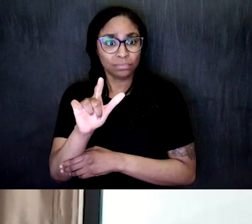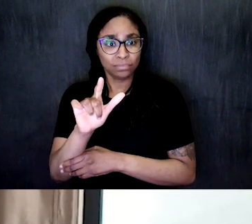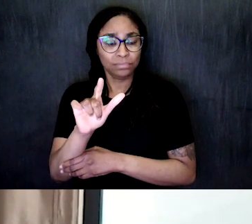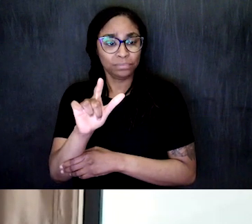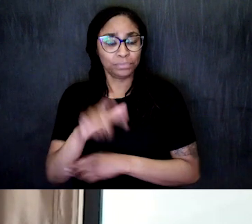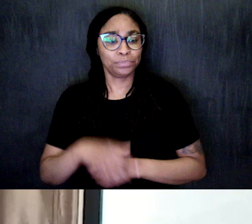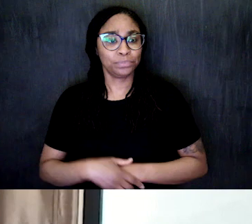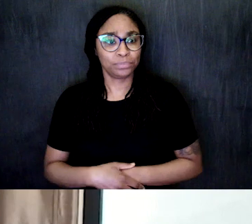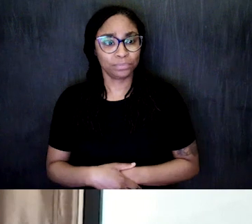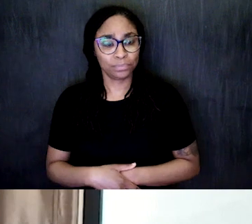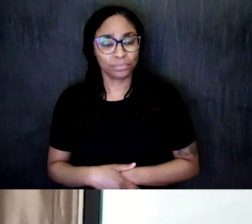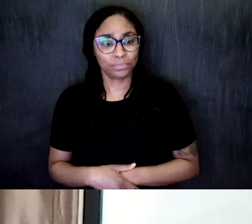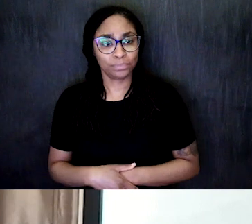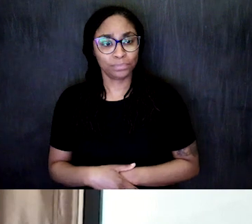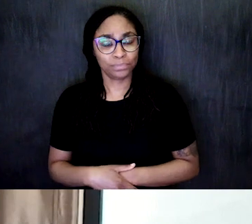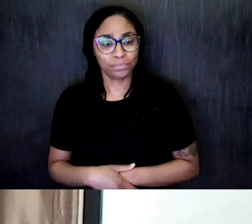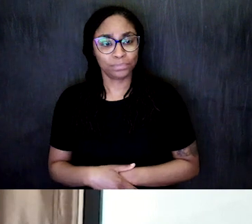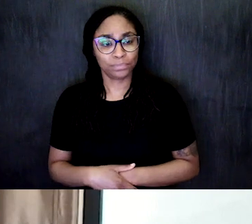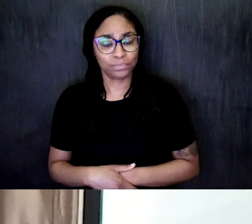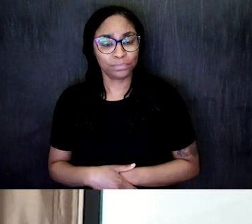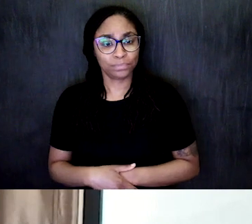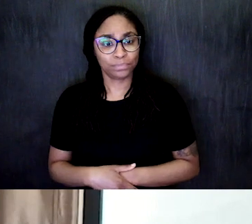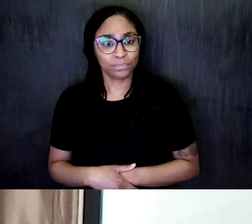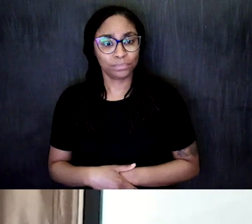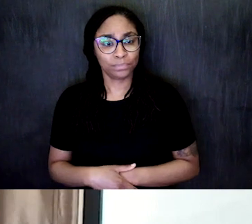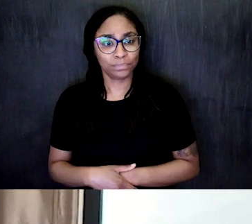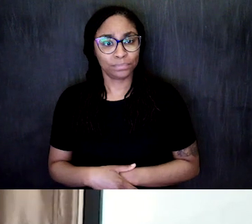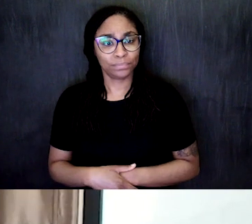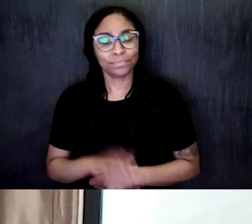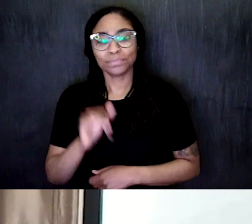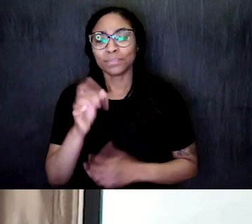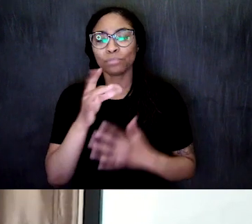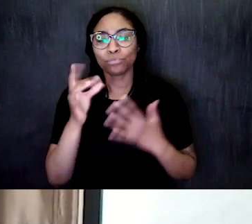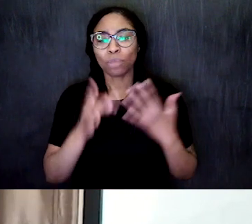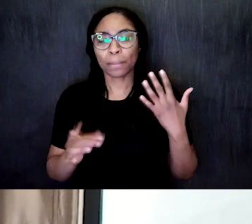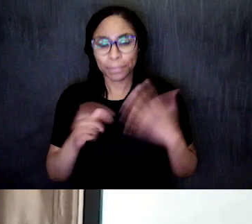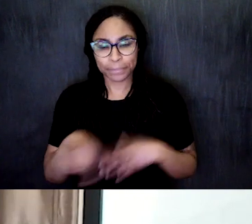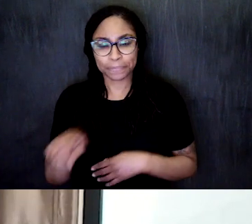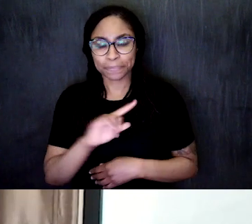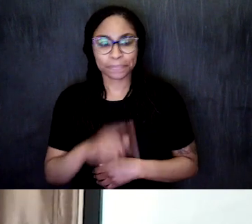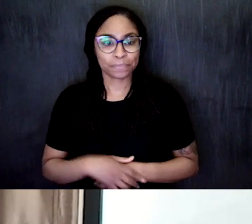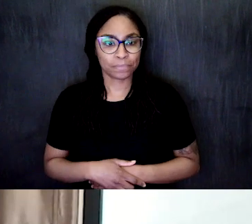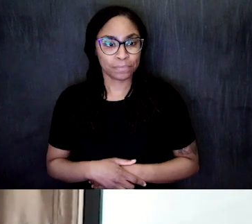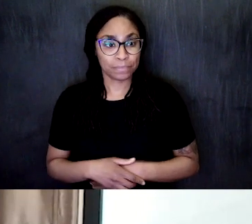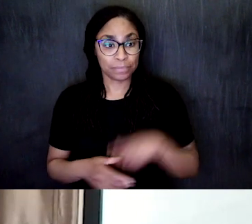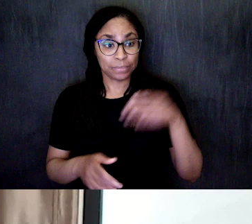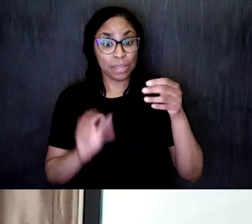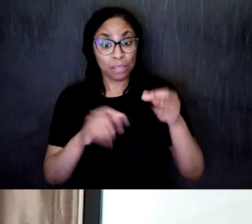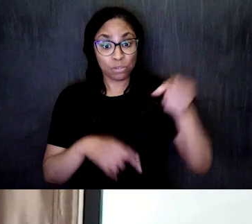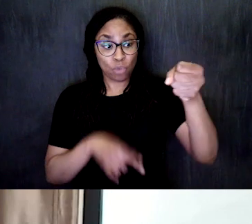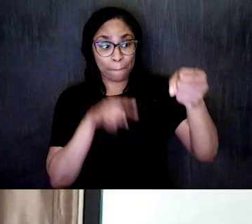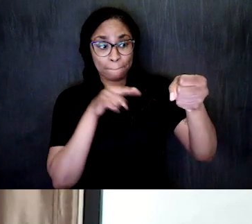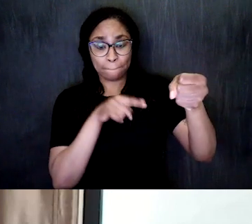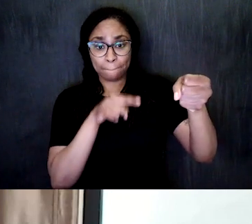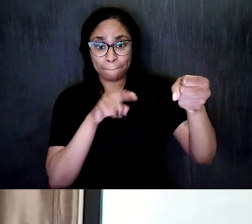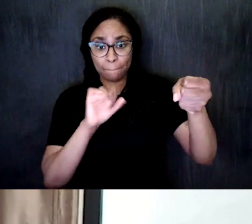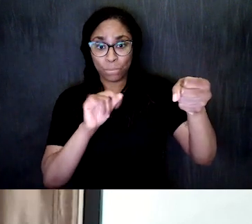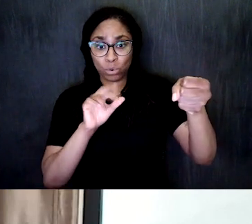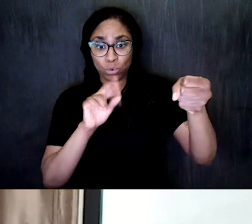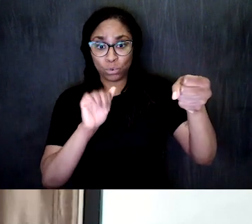slide the strap up a little longer, okay? Now, a couple of options here. You can just pull on the